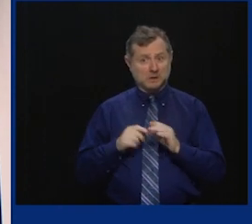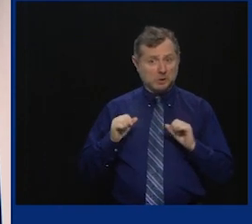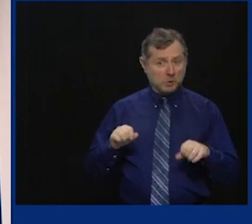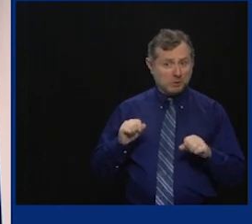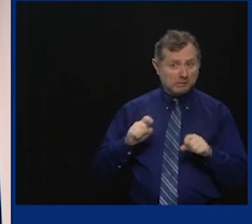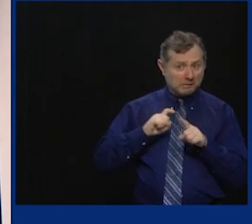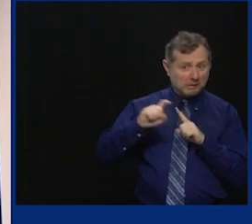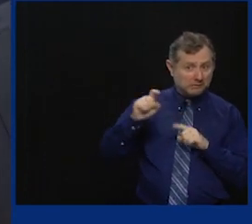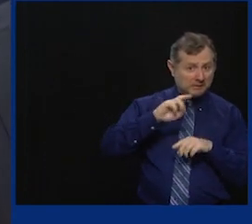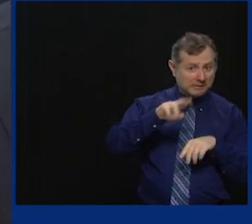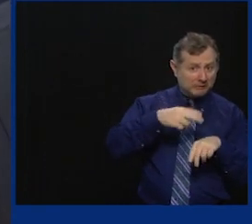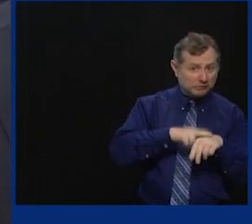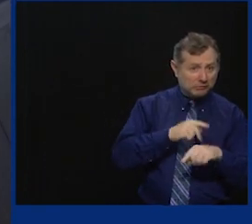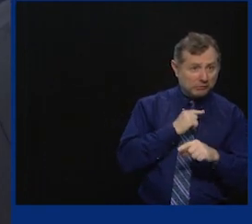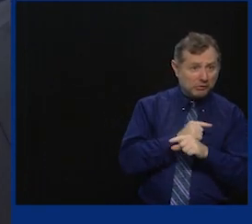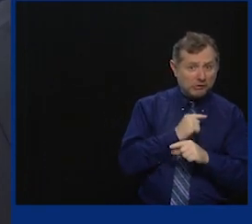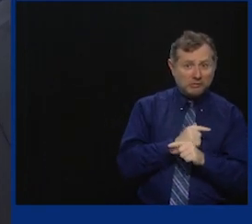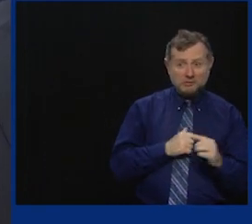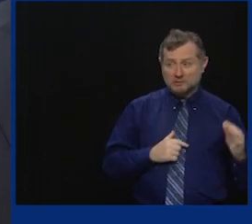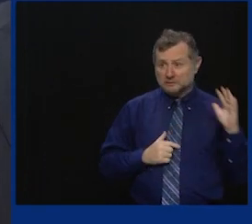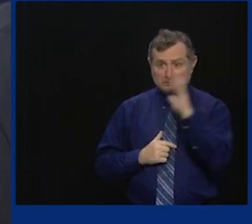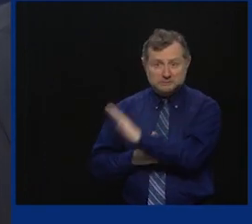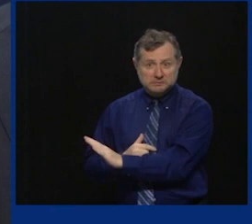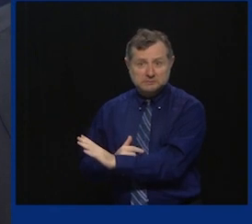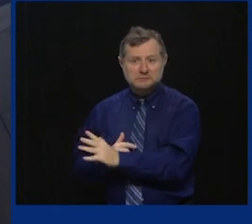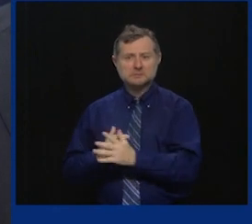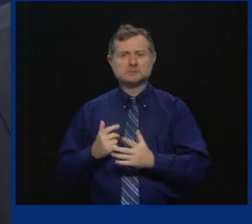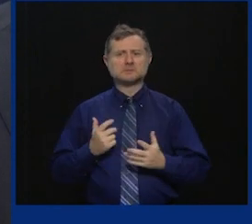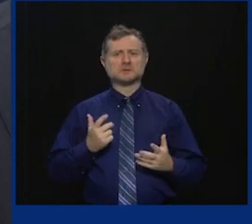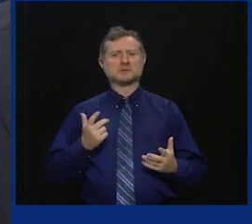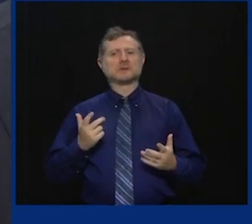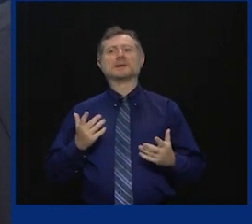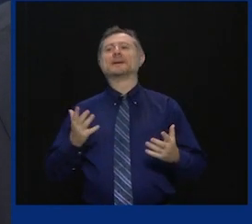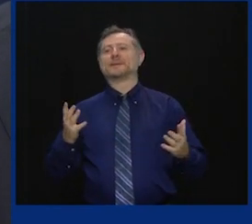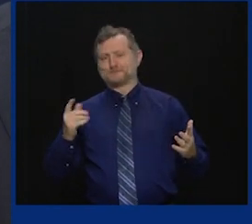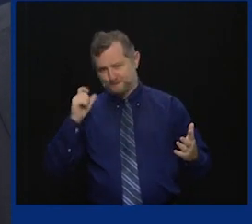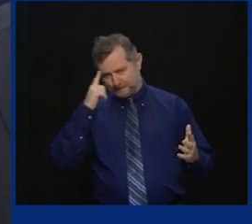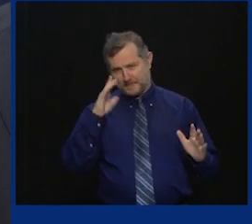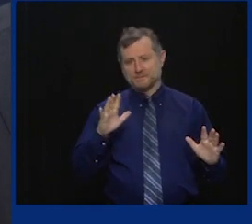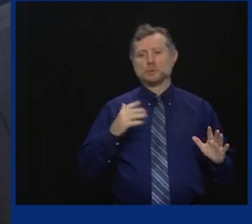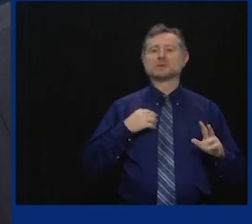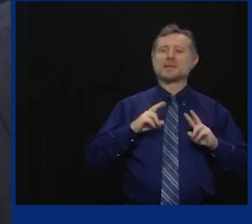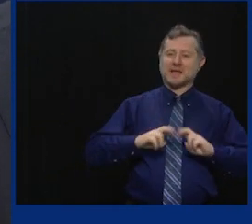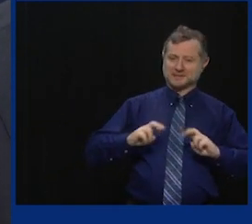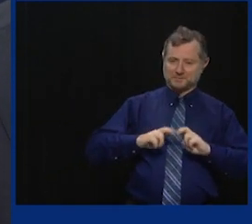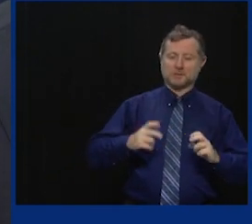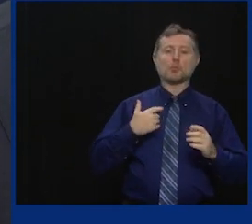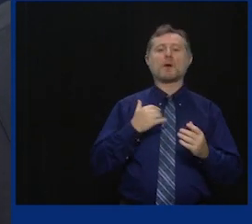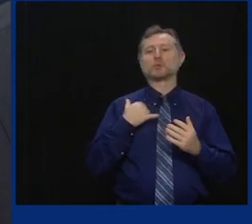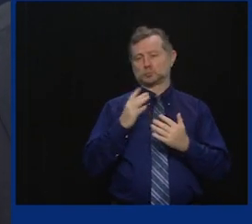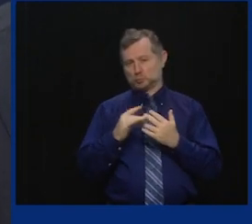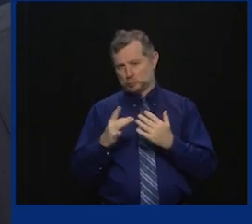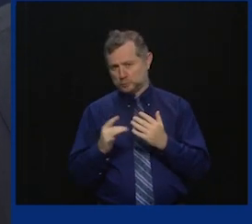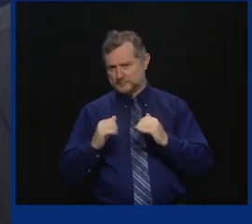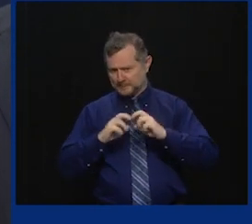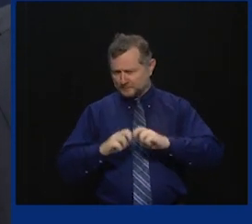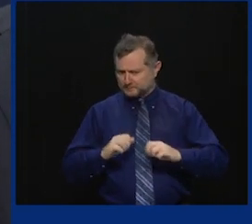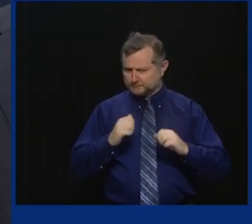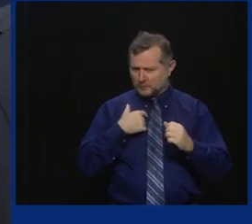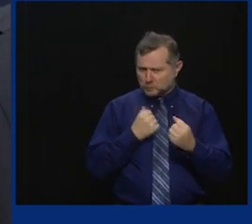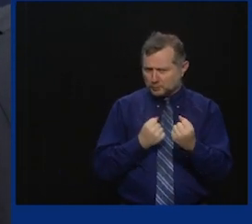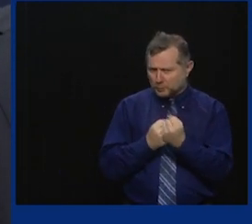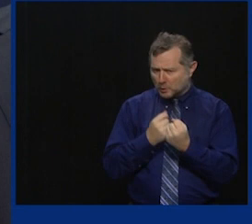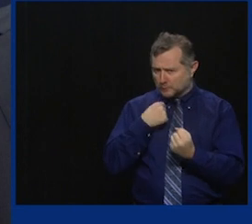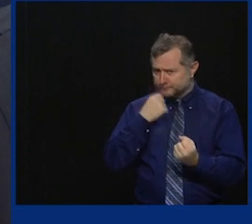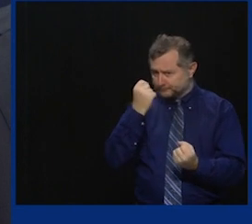our options, and we're trying to figure out how we can play a supporting role. Again, the primary role is the city of New York. They have the